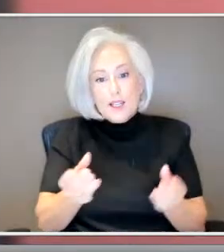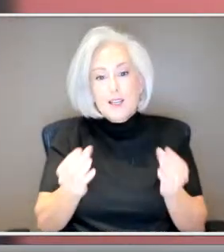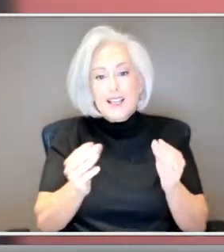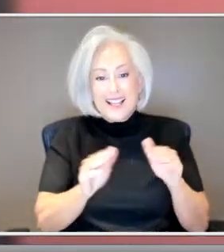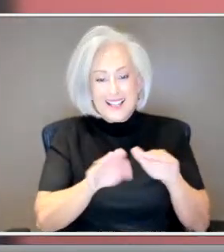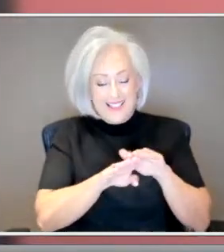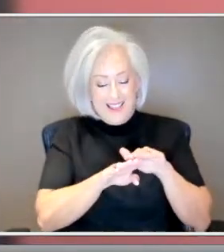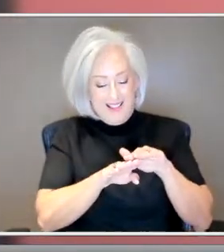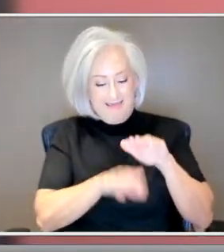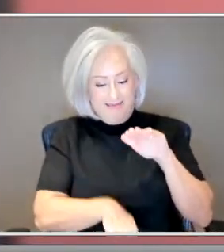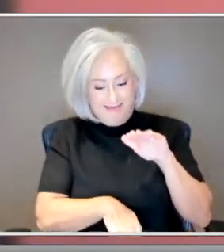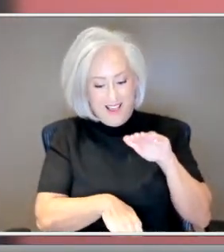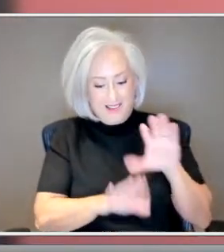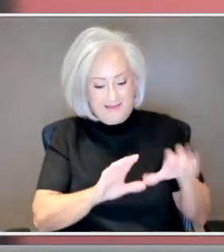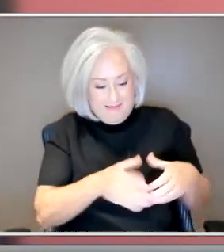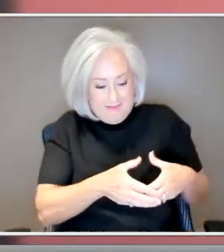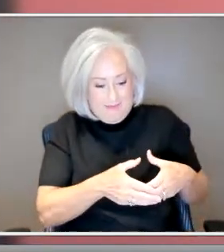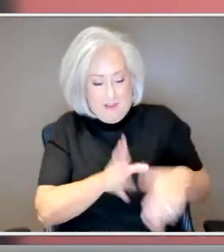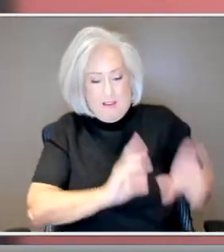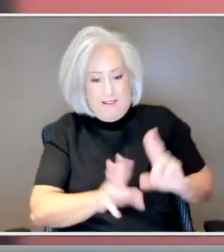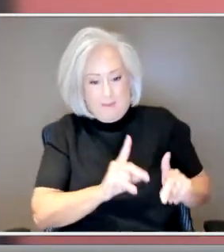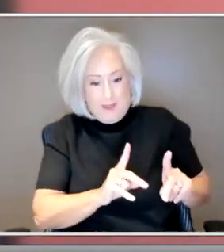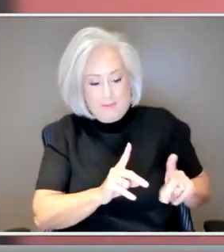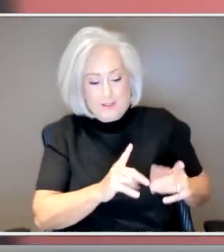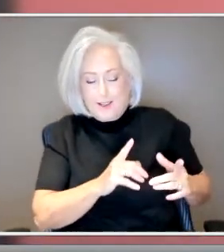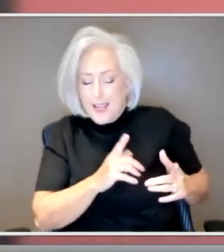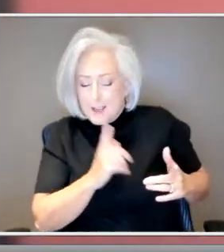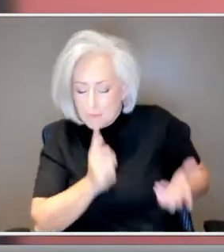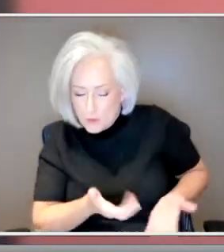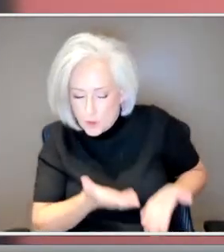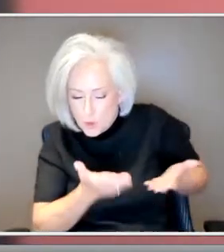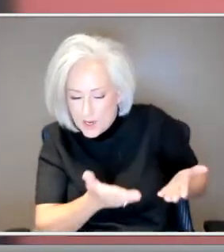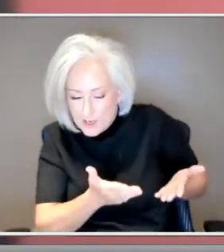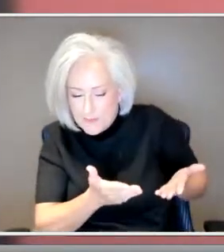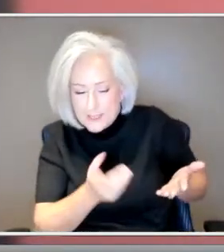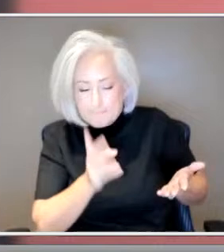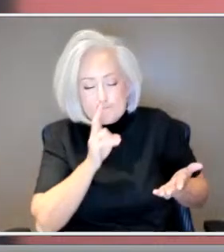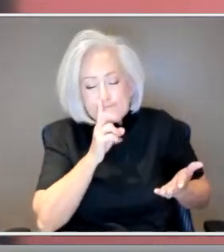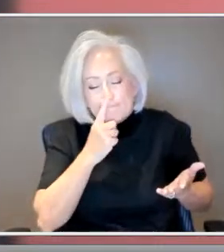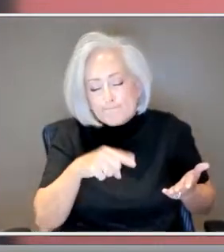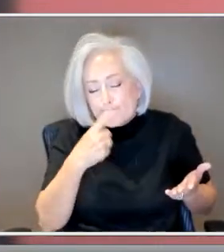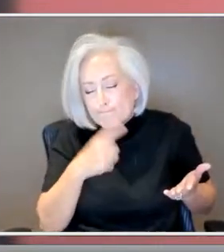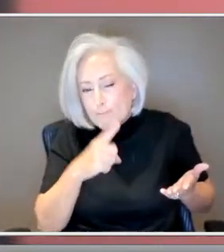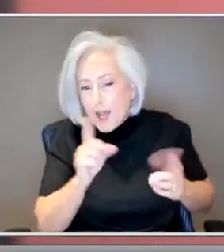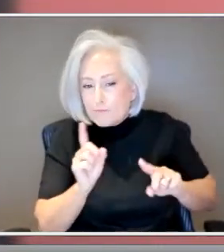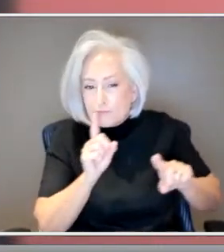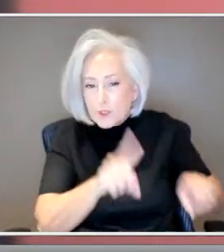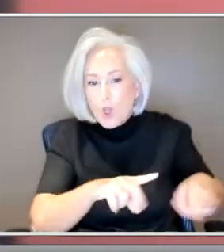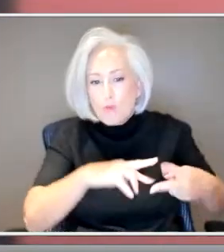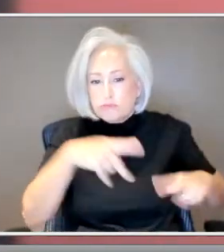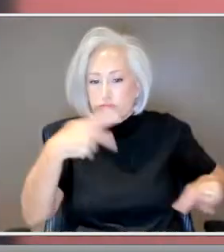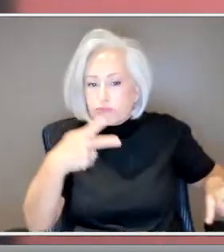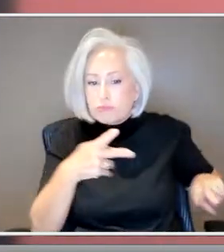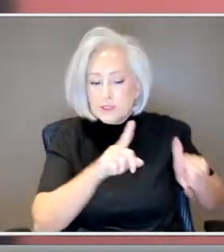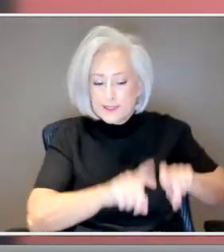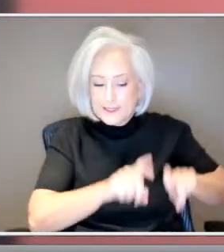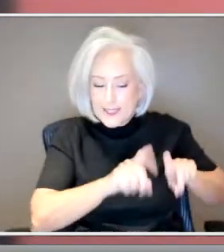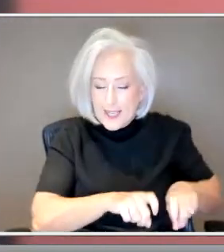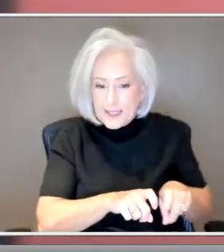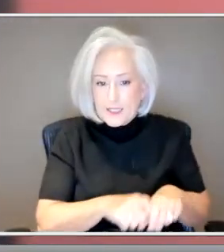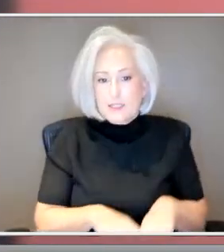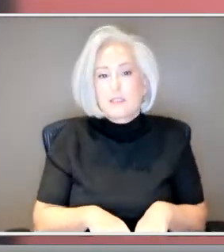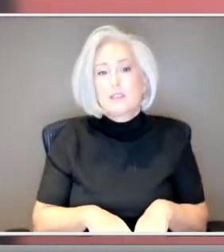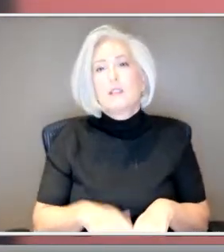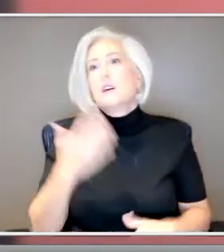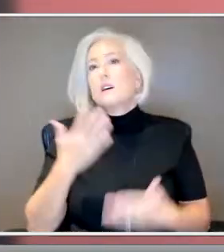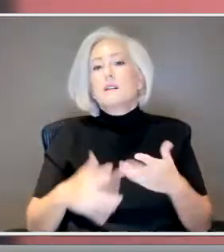genetic testing. And it's when I see those patterns, those certain cardiac defects that are known to be associated with certain genetic